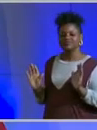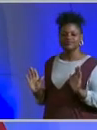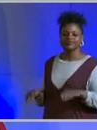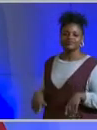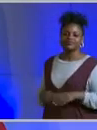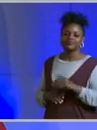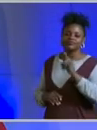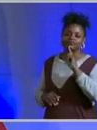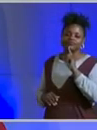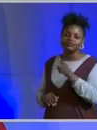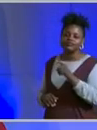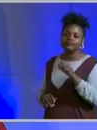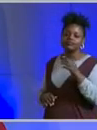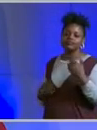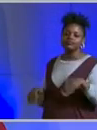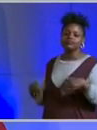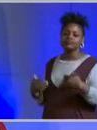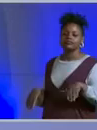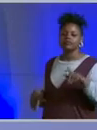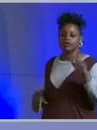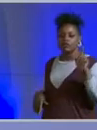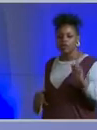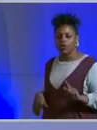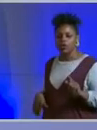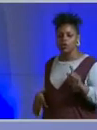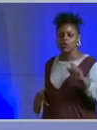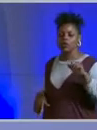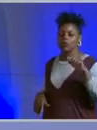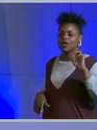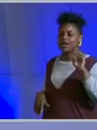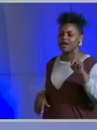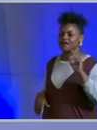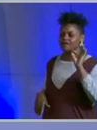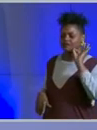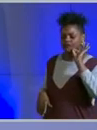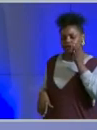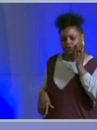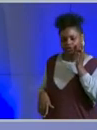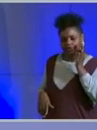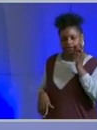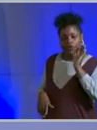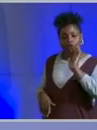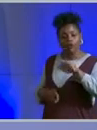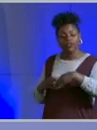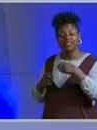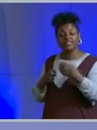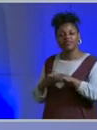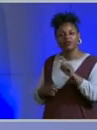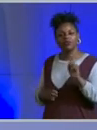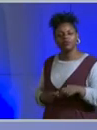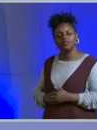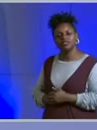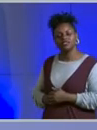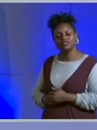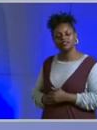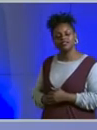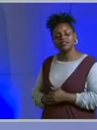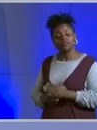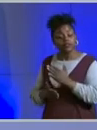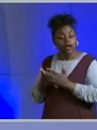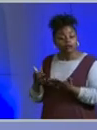is no low-hanging fruit. They're all tough questions, and some of them will